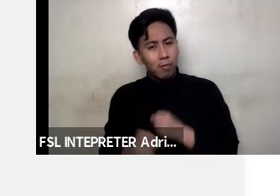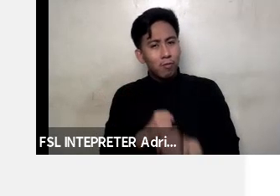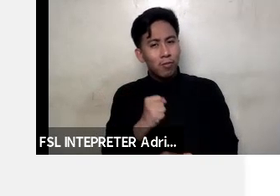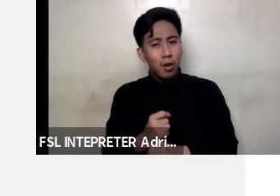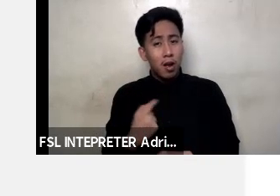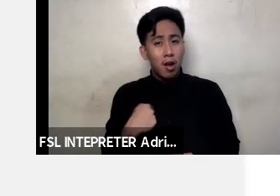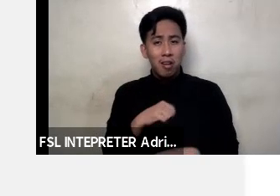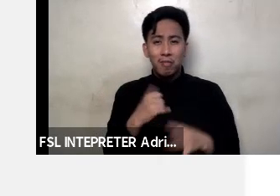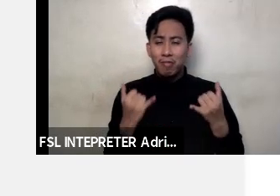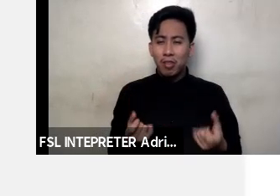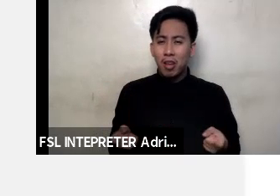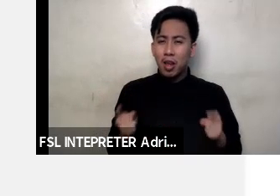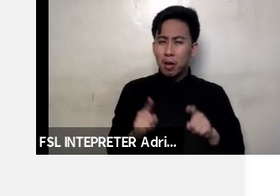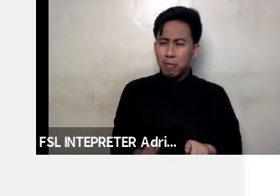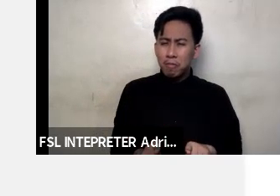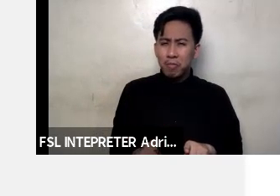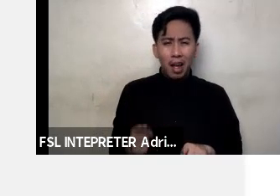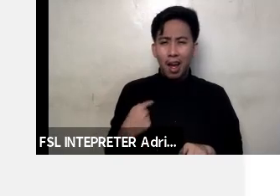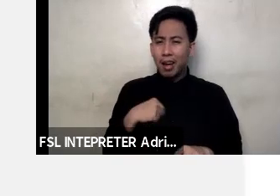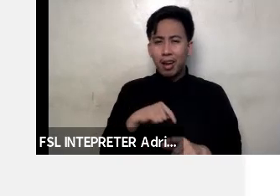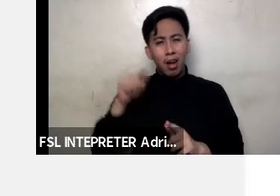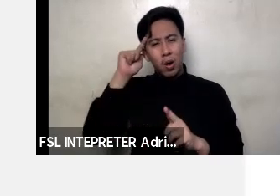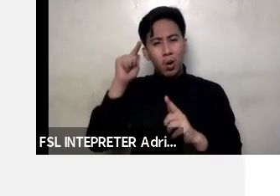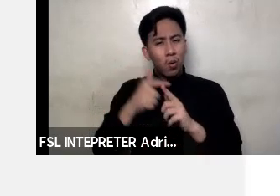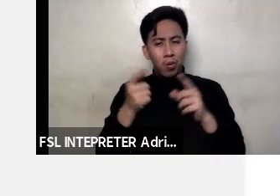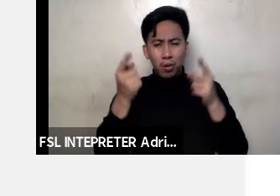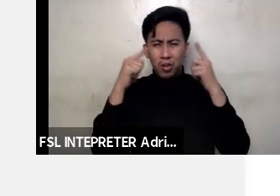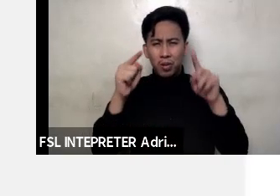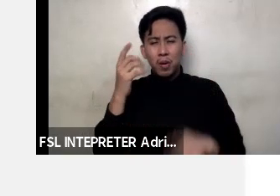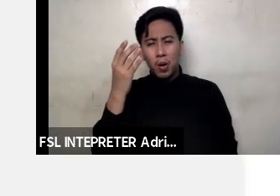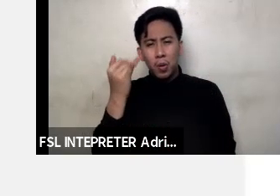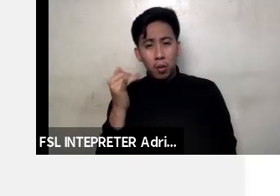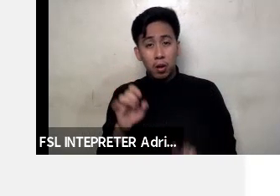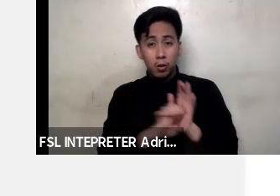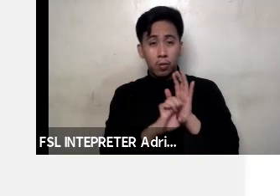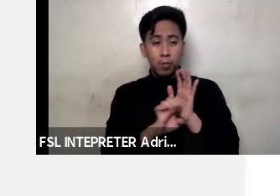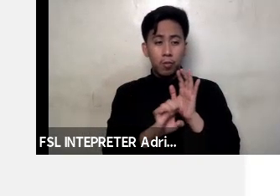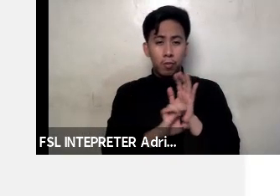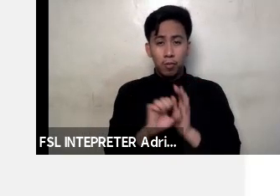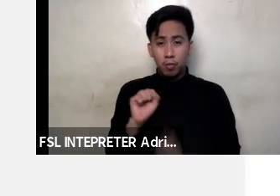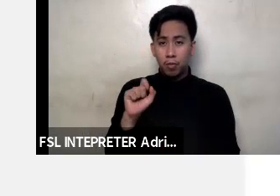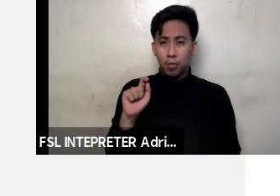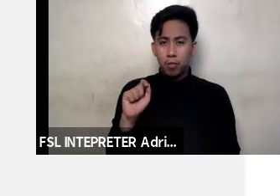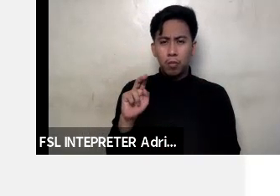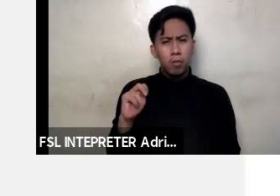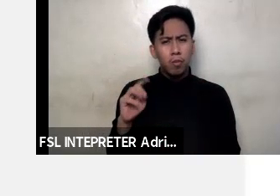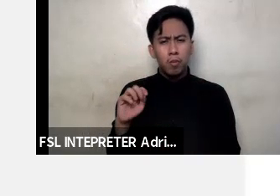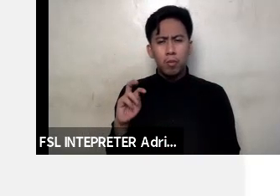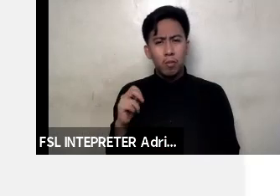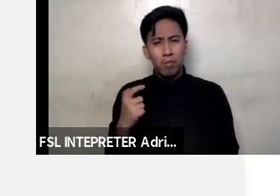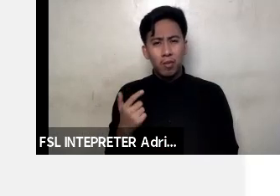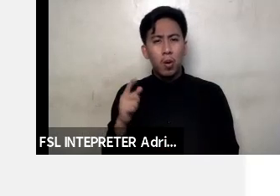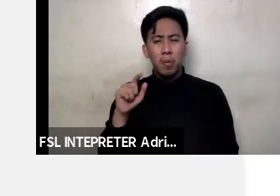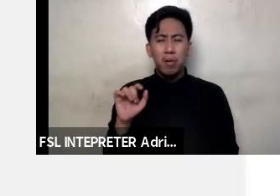is that hindi natin ma-achieve yung mga targets na yan. Example, in the case of stunting, it's already 149.2